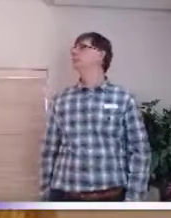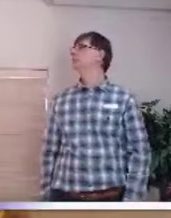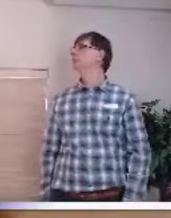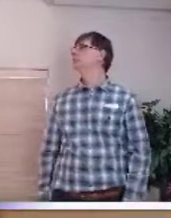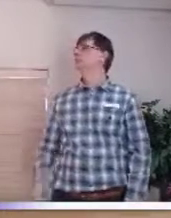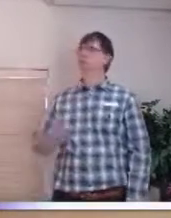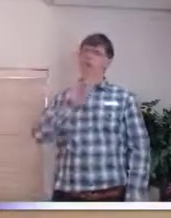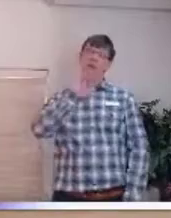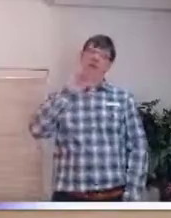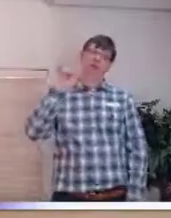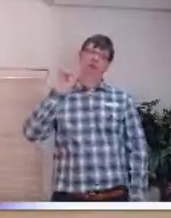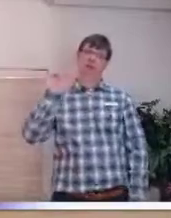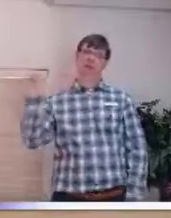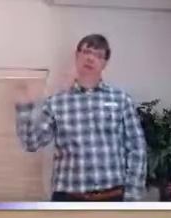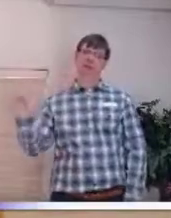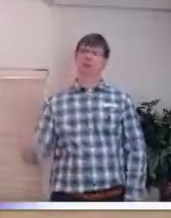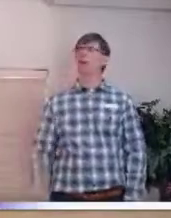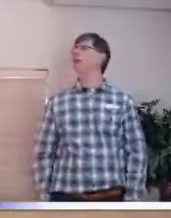The namaste.